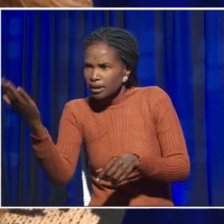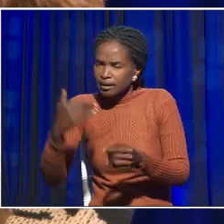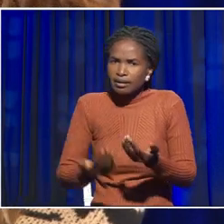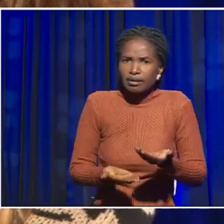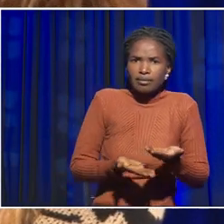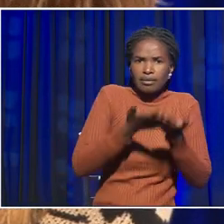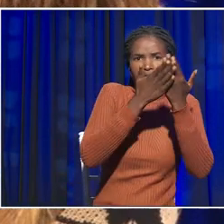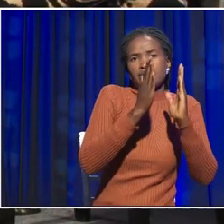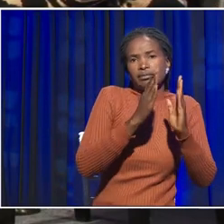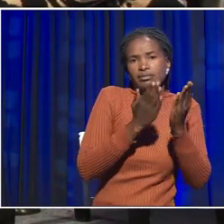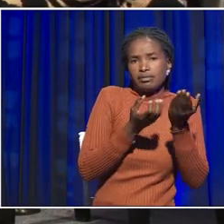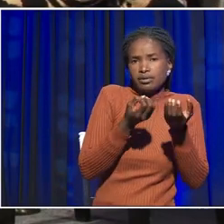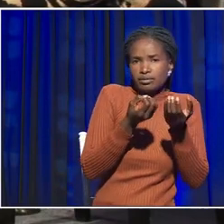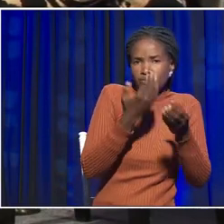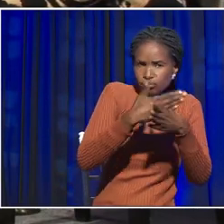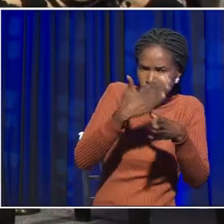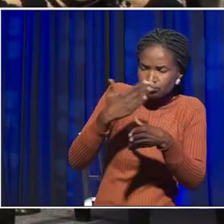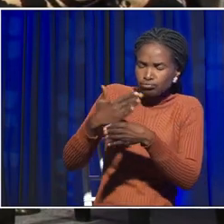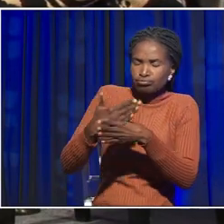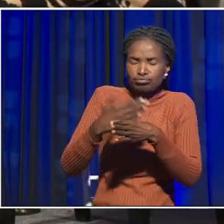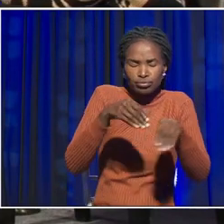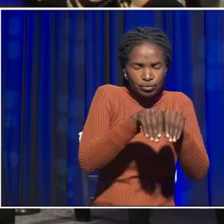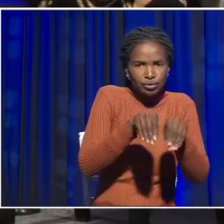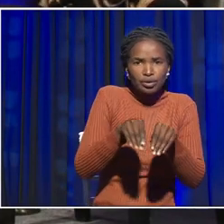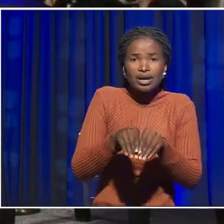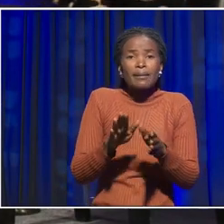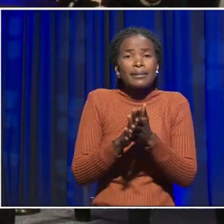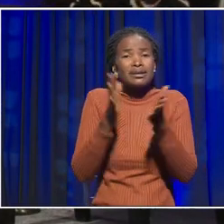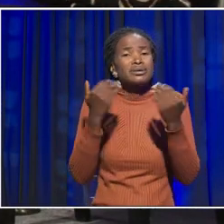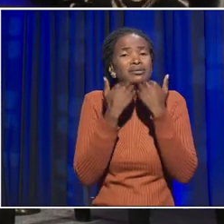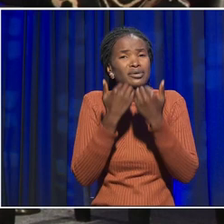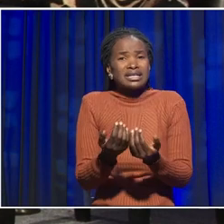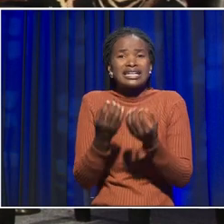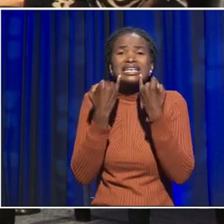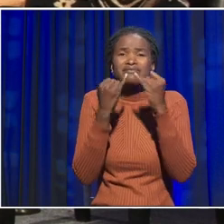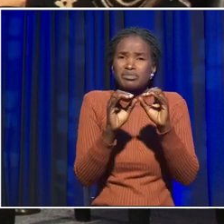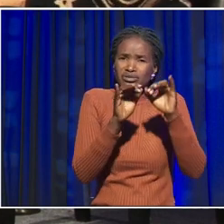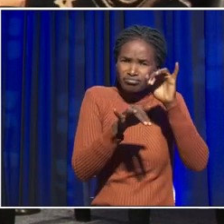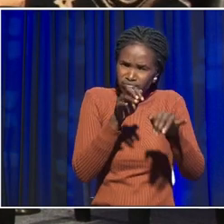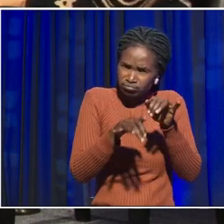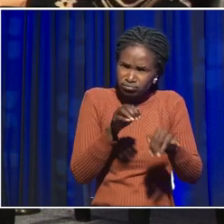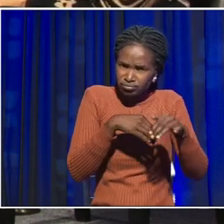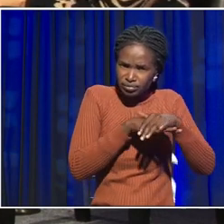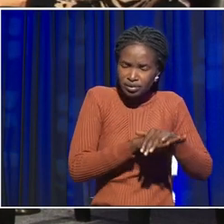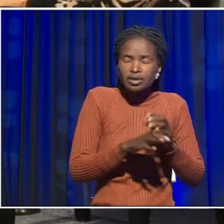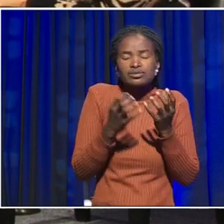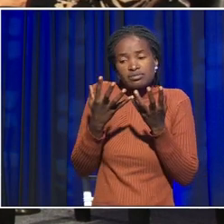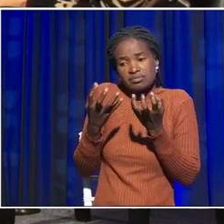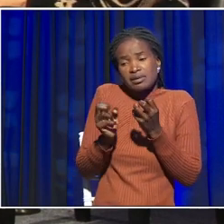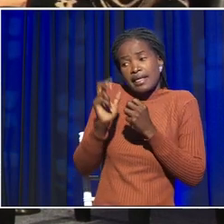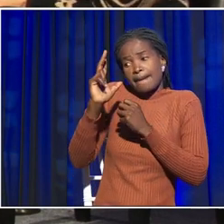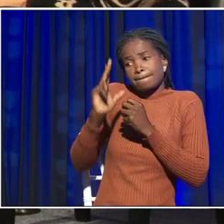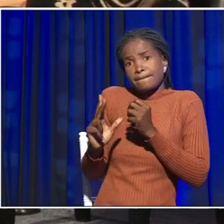about looking into the data that they were capturing and understanding that that was a need, that that was something that the